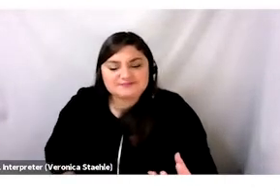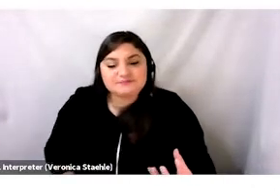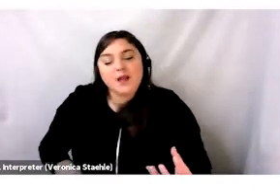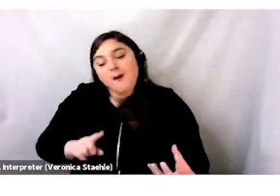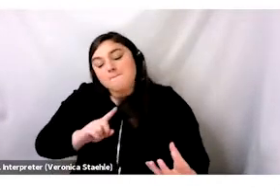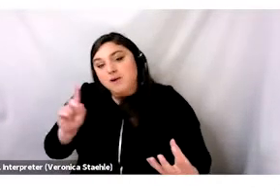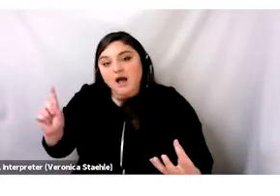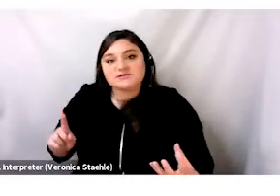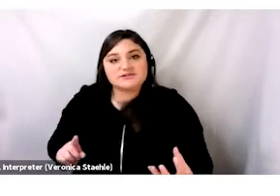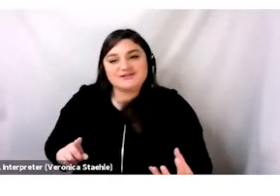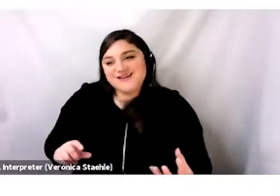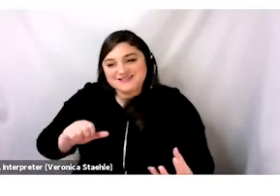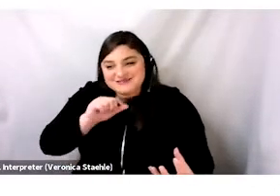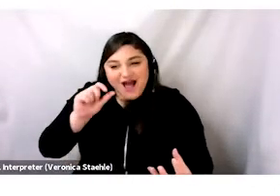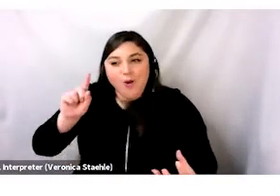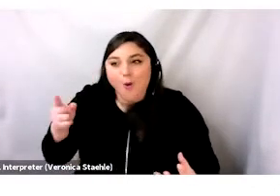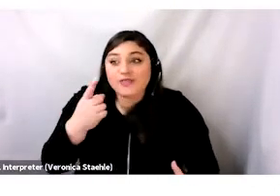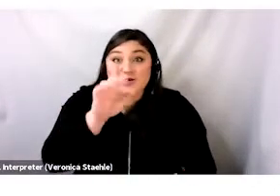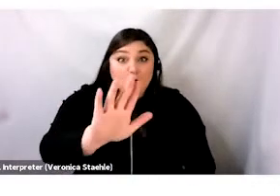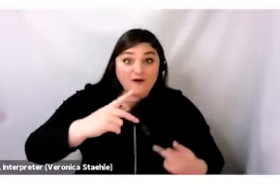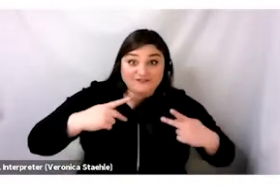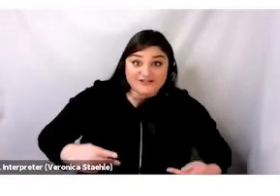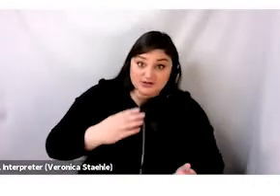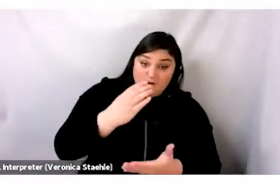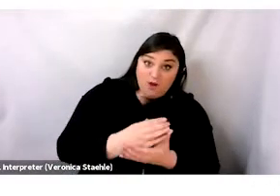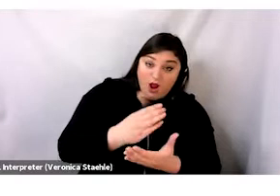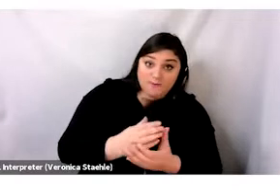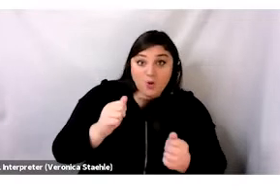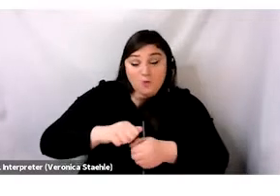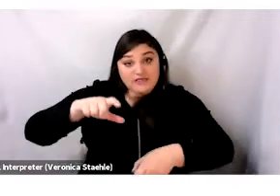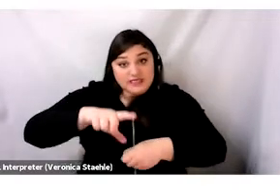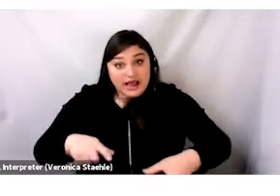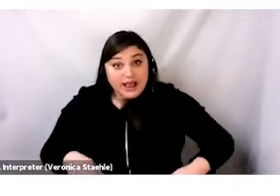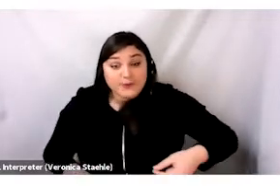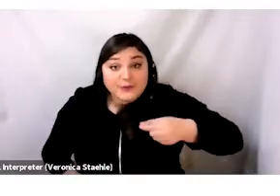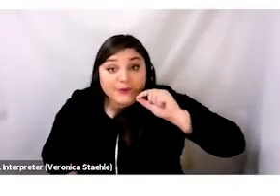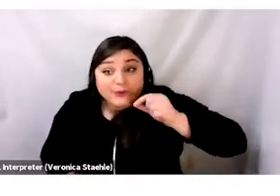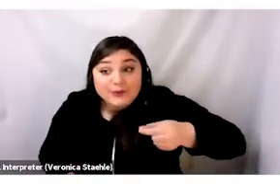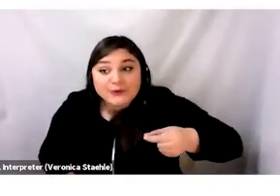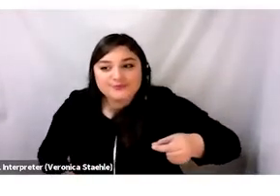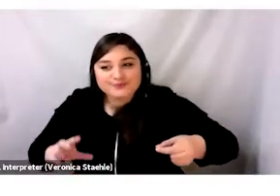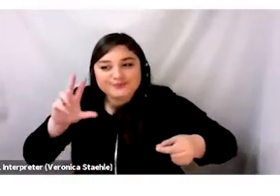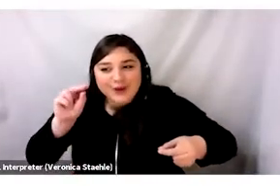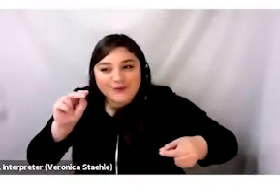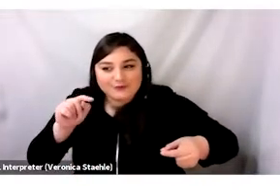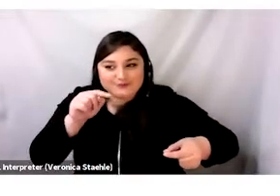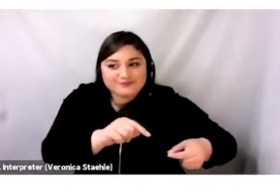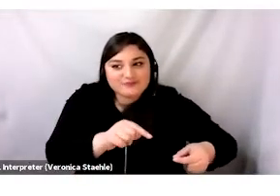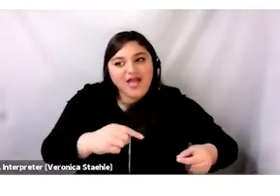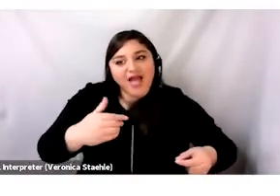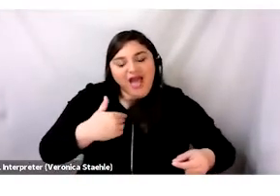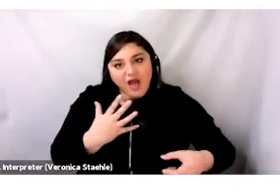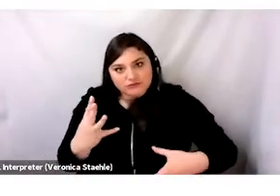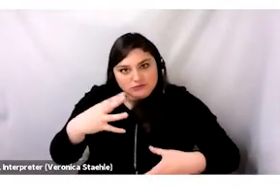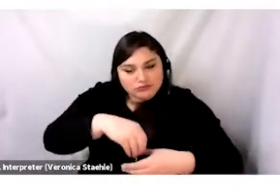and care of the farmers who raised the tea bushes. It is oxygen. It is